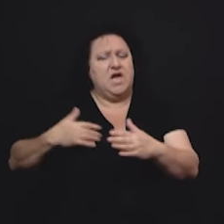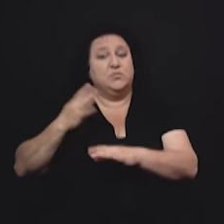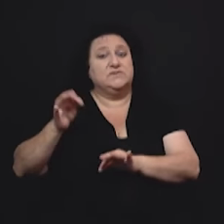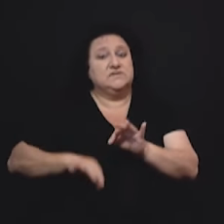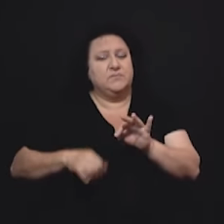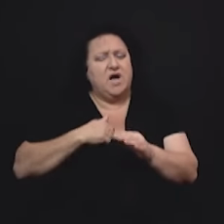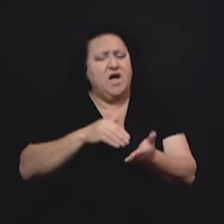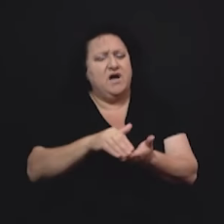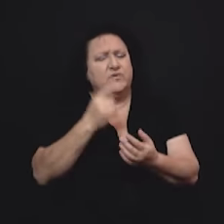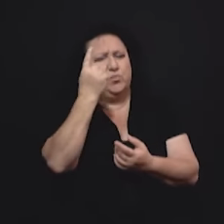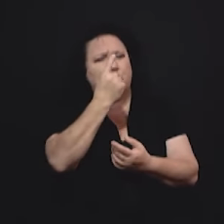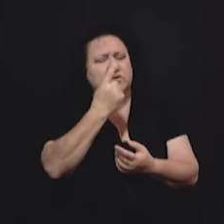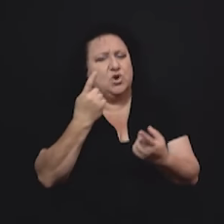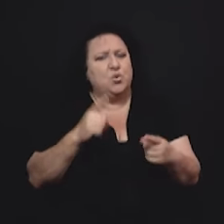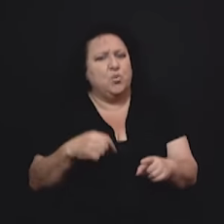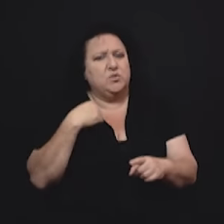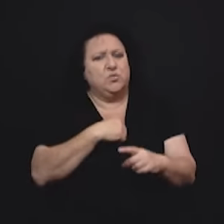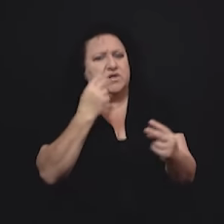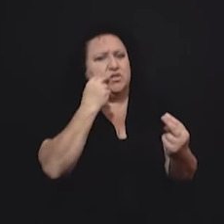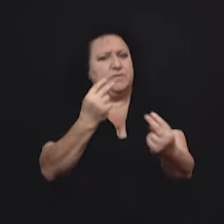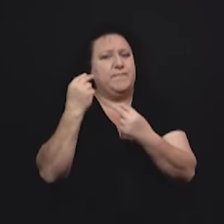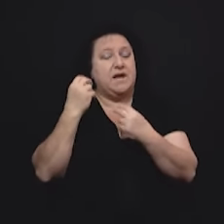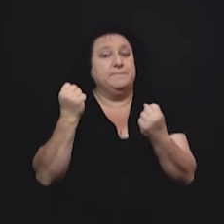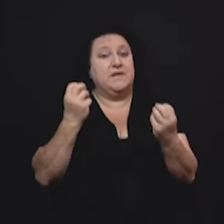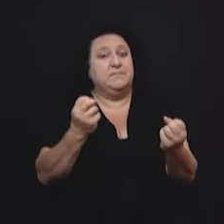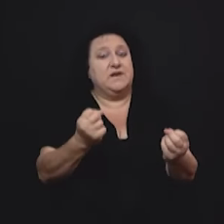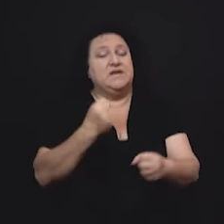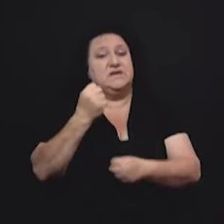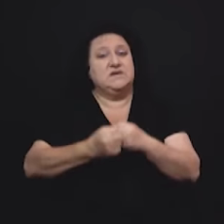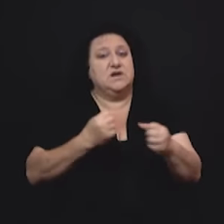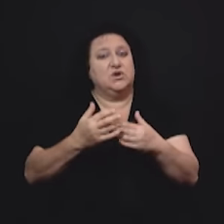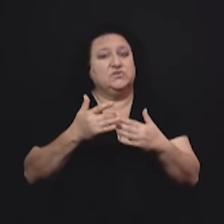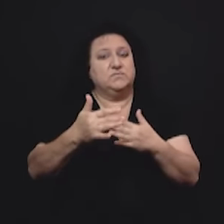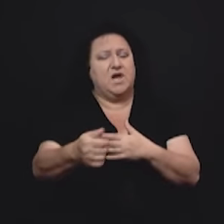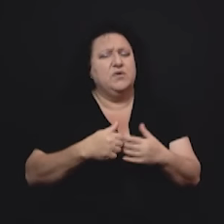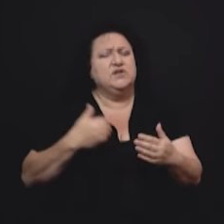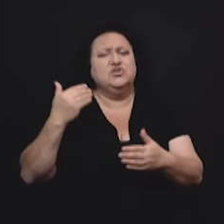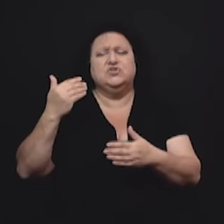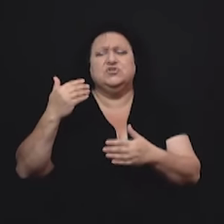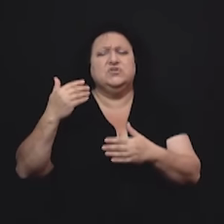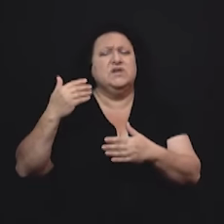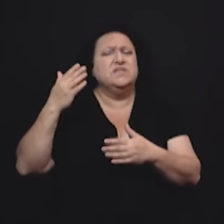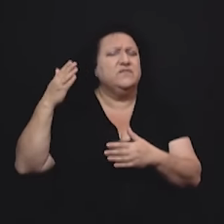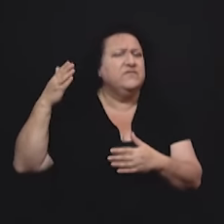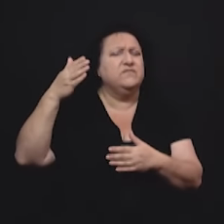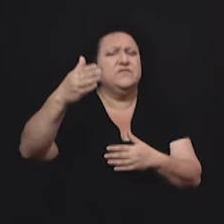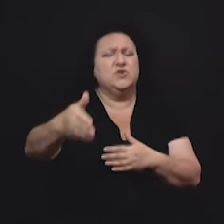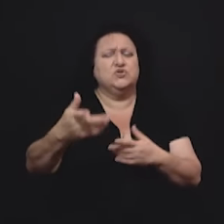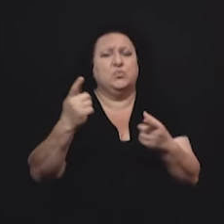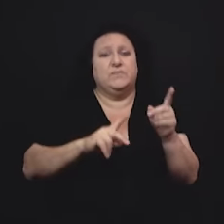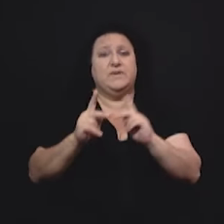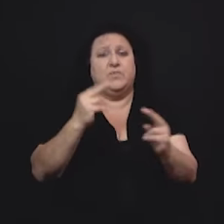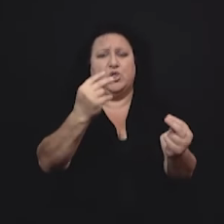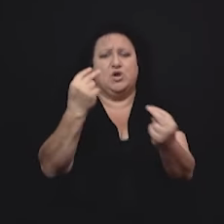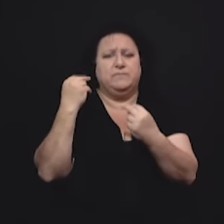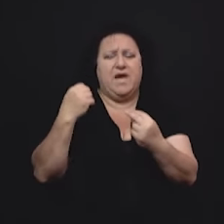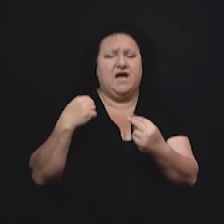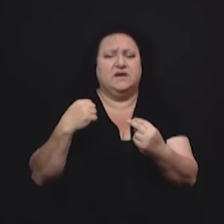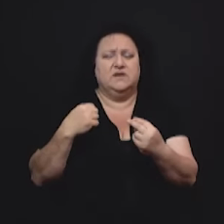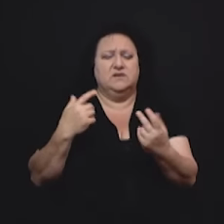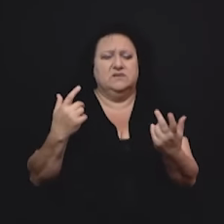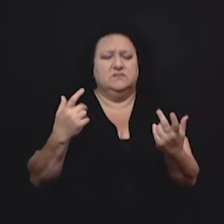often wonder, when we look back many, many, many years from now, generations from now, what will be said about the church in